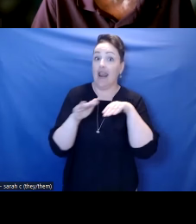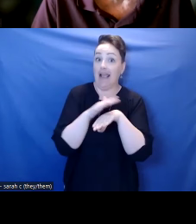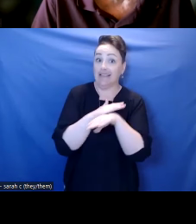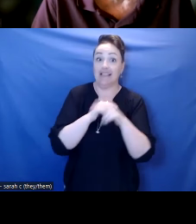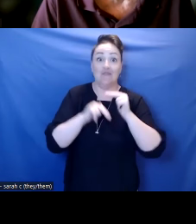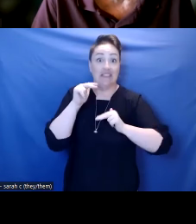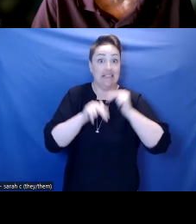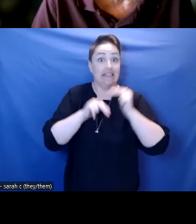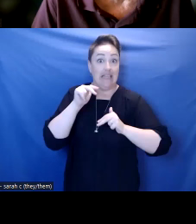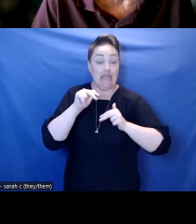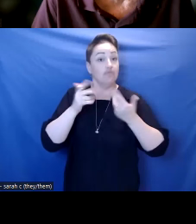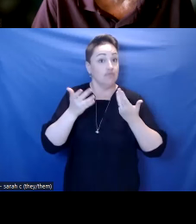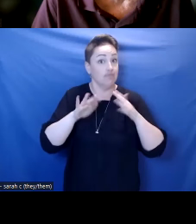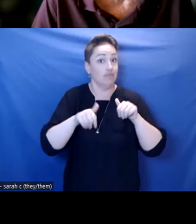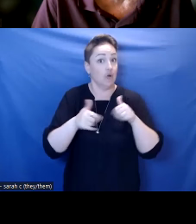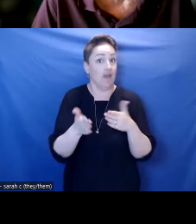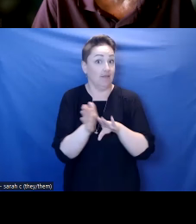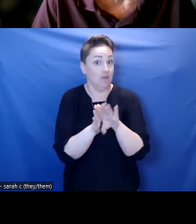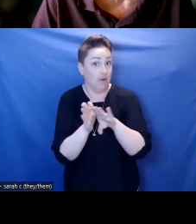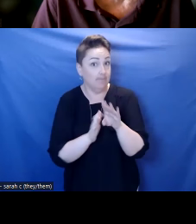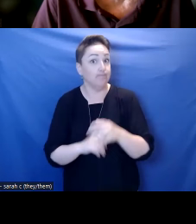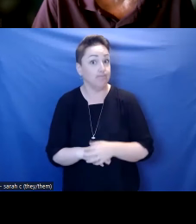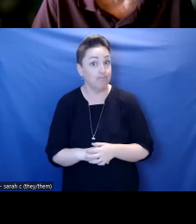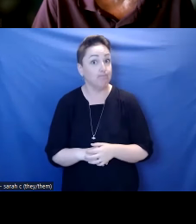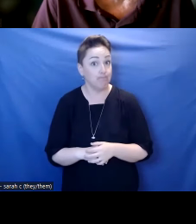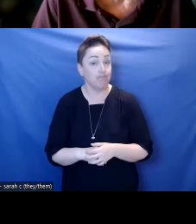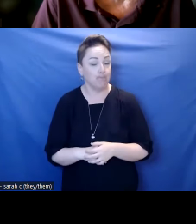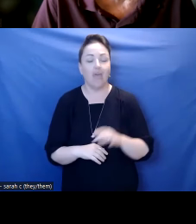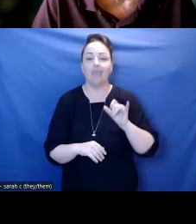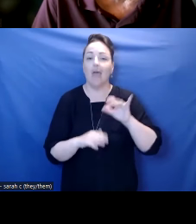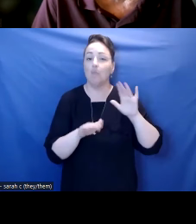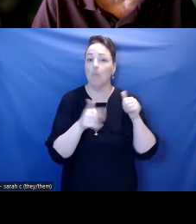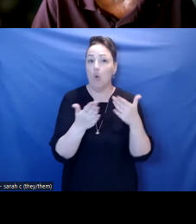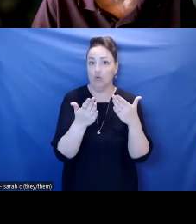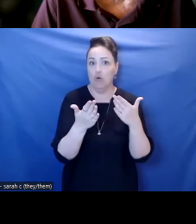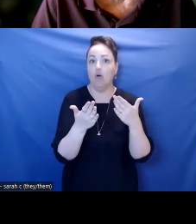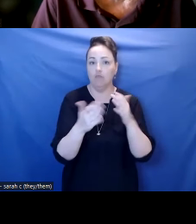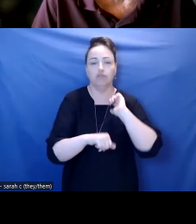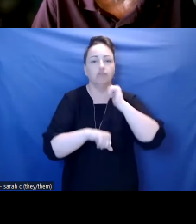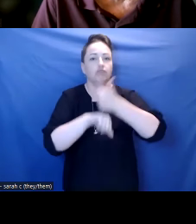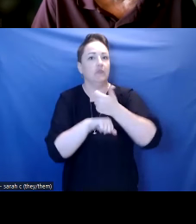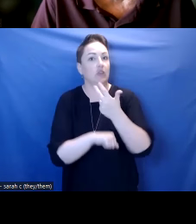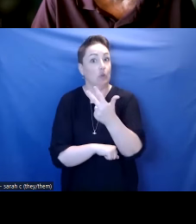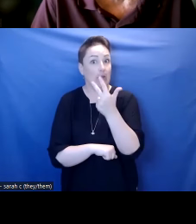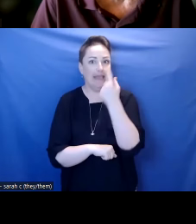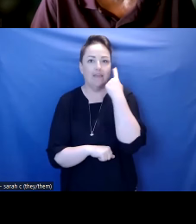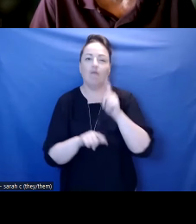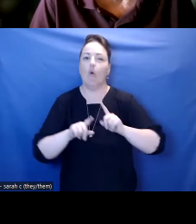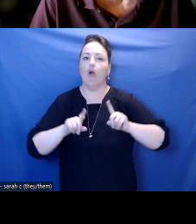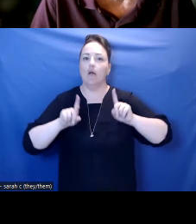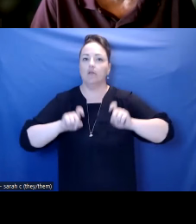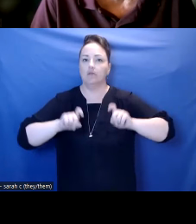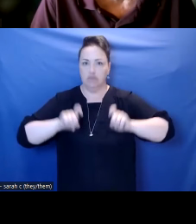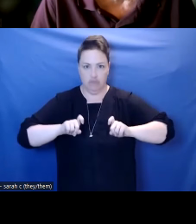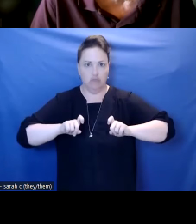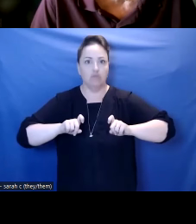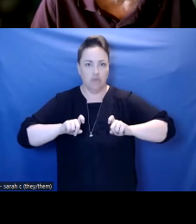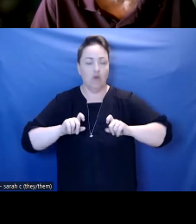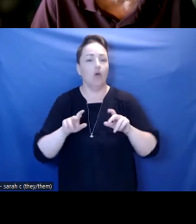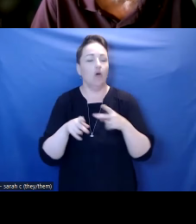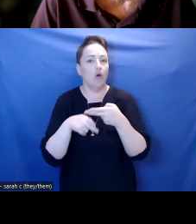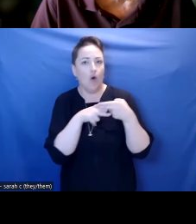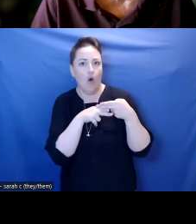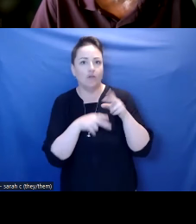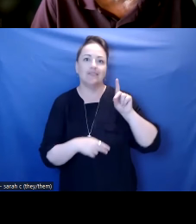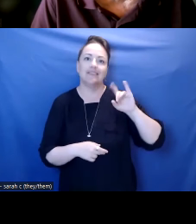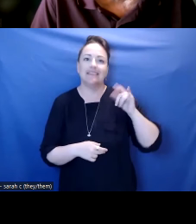we're trying to develop. We've got a proposal out to do 3 of them in a pilot study that we're calling digital hubs, for lack